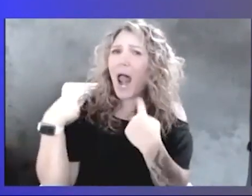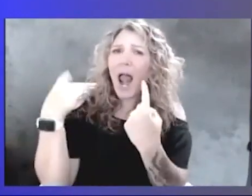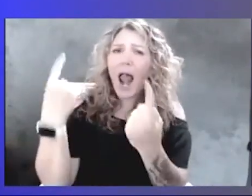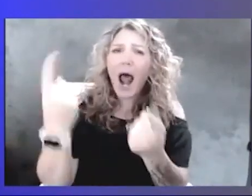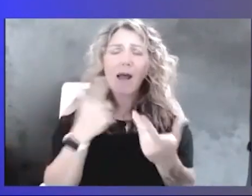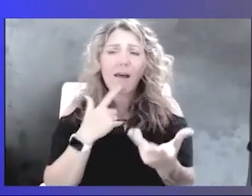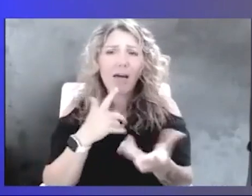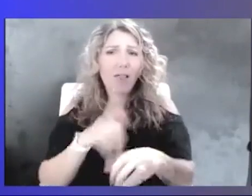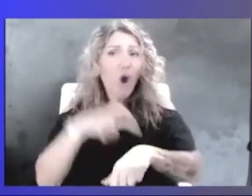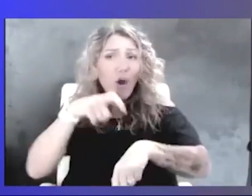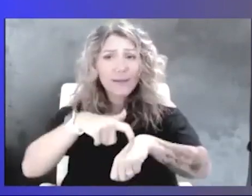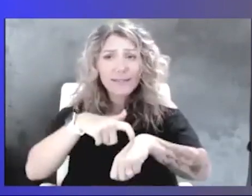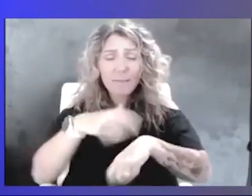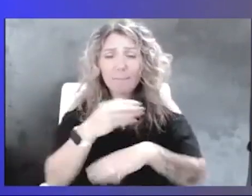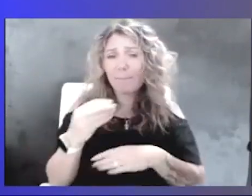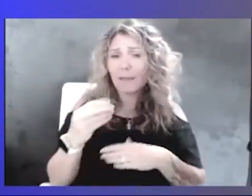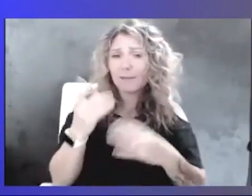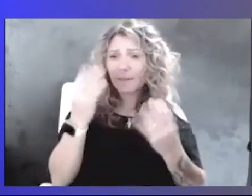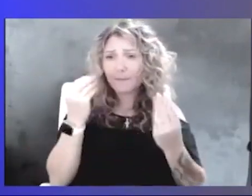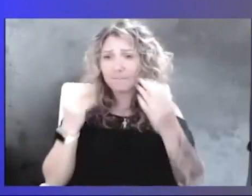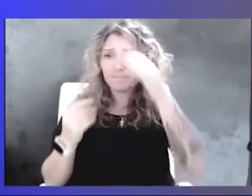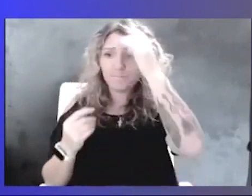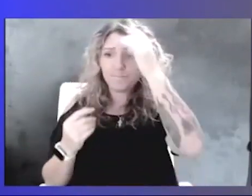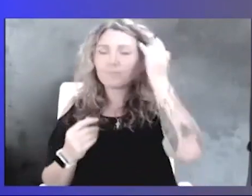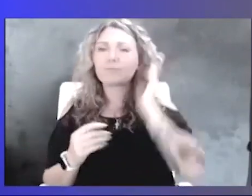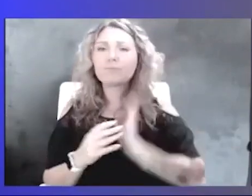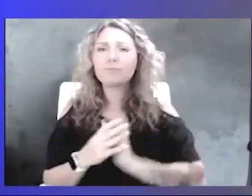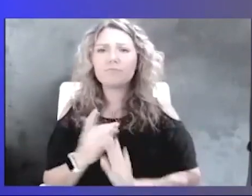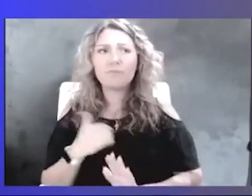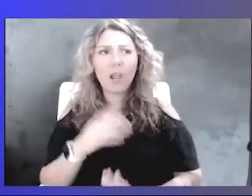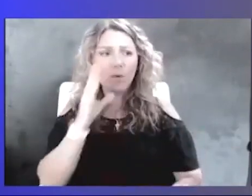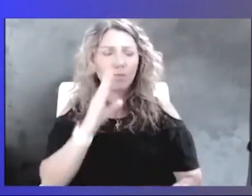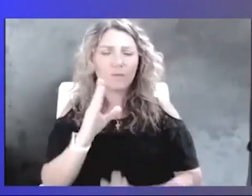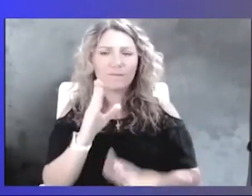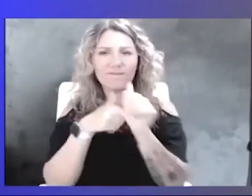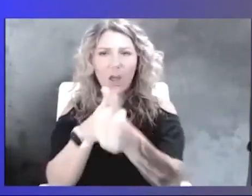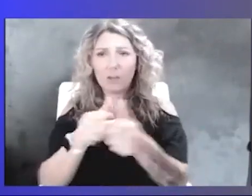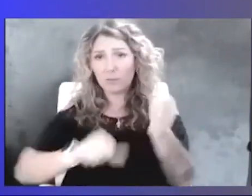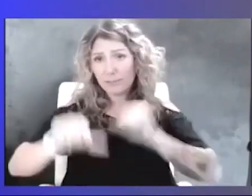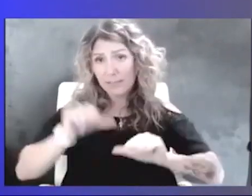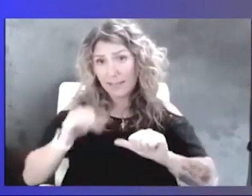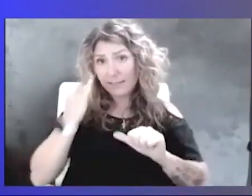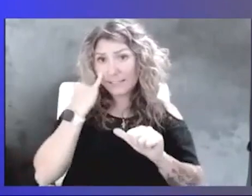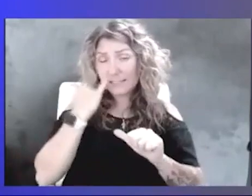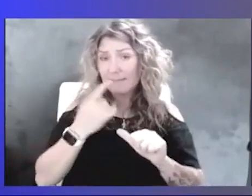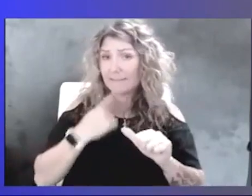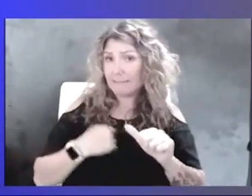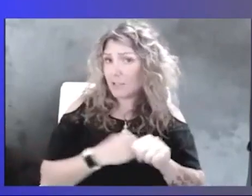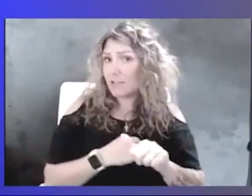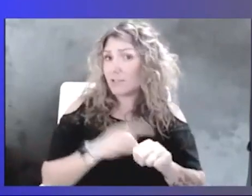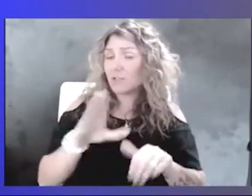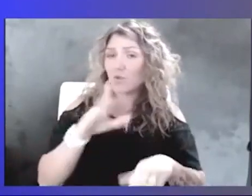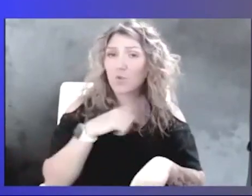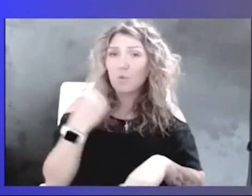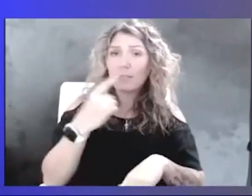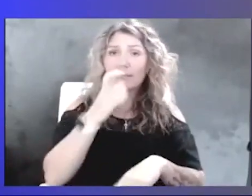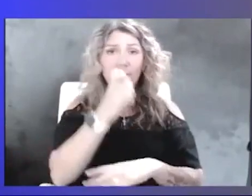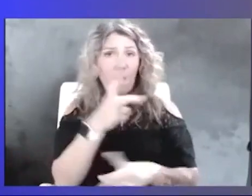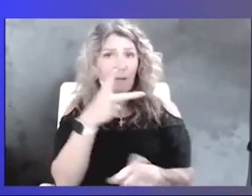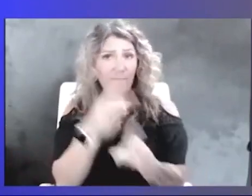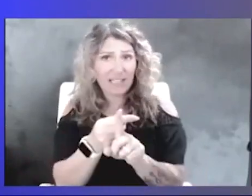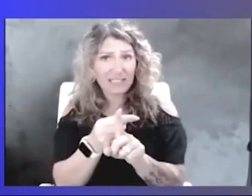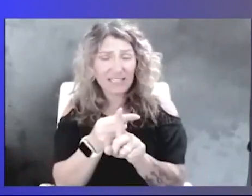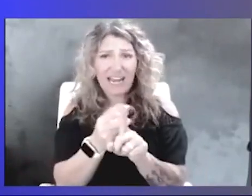that I would go with the science when it's telling us that your risks of not being vaccinated are so much